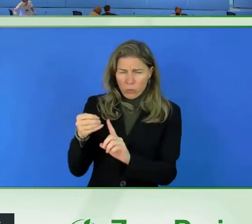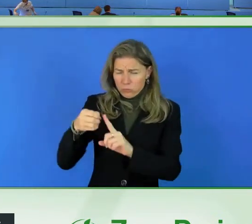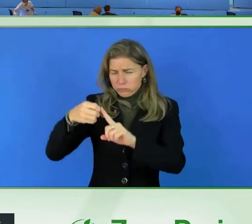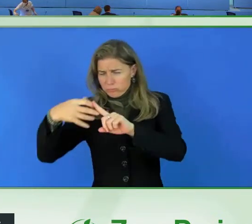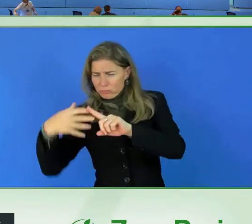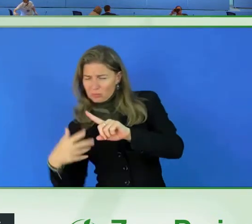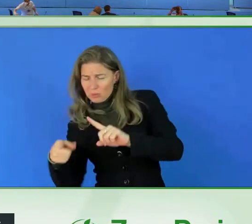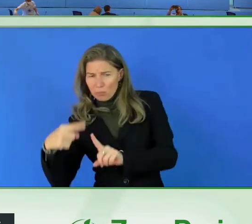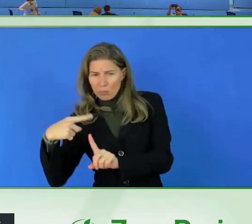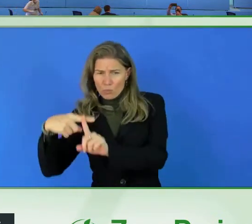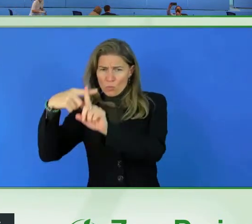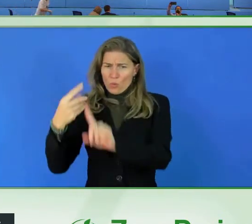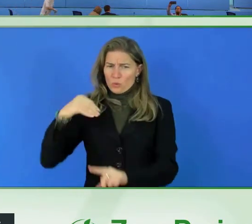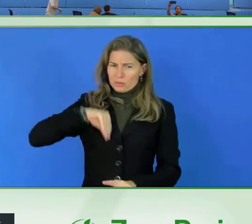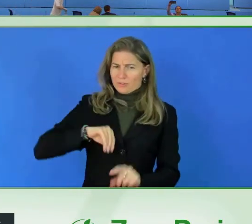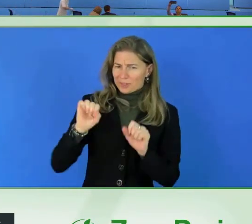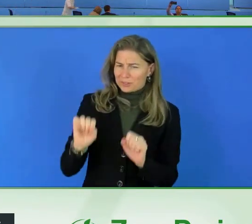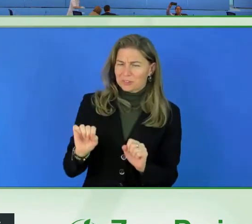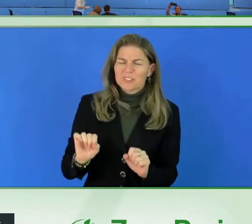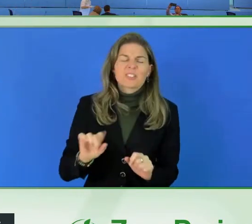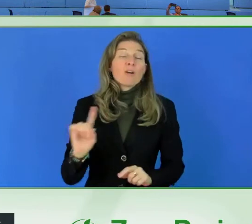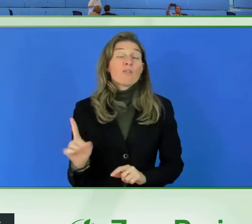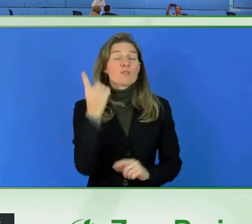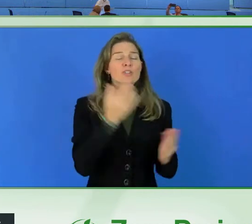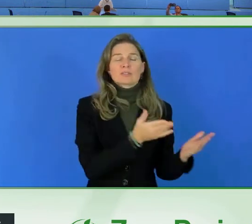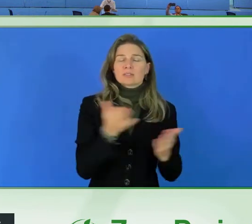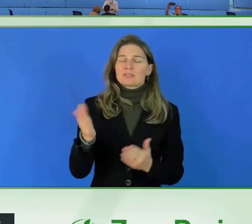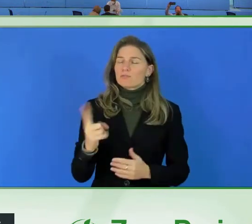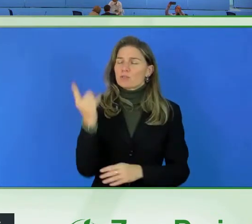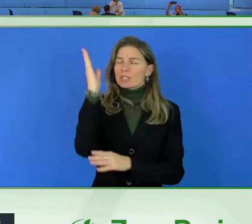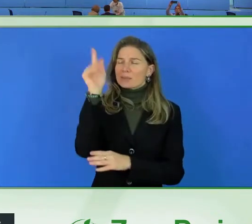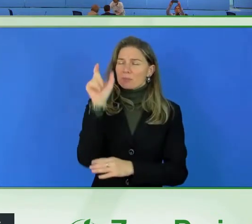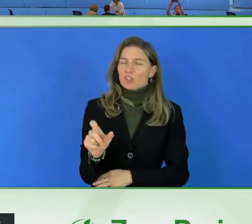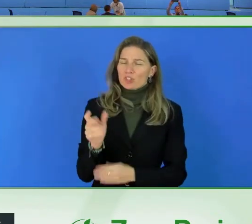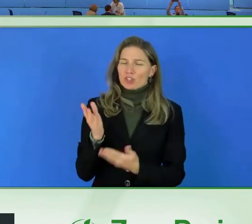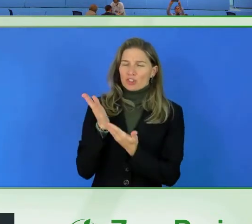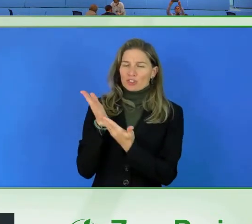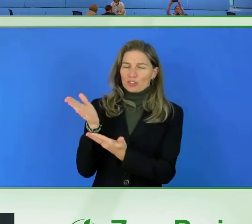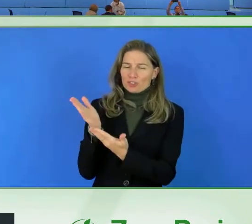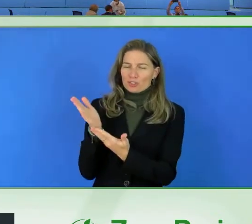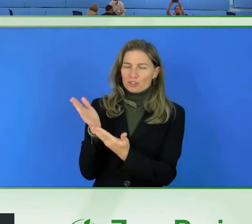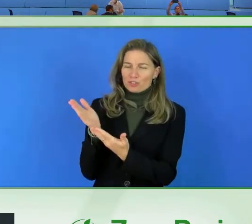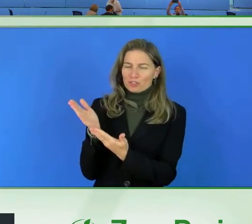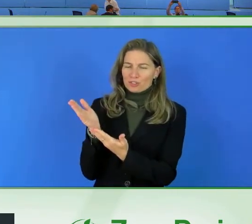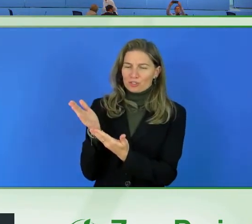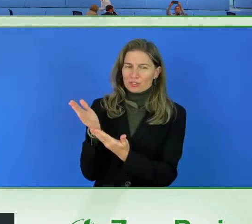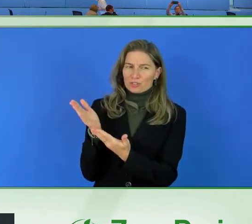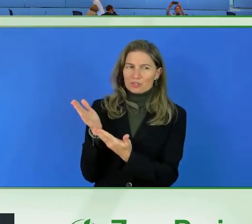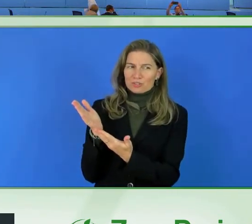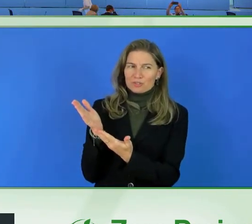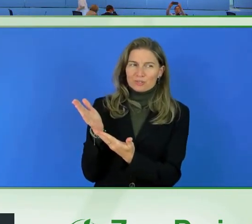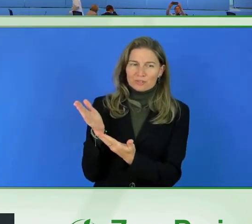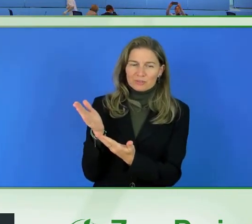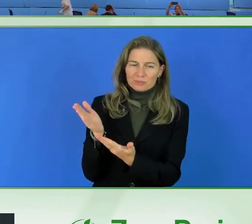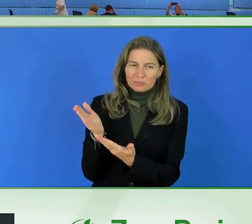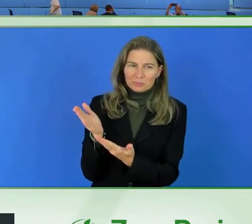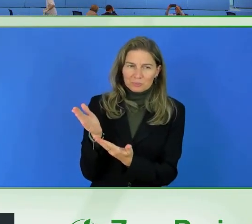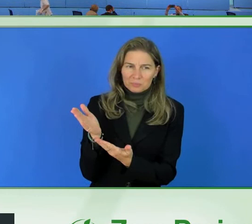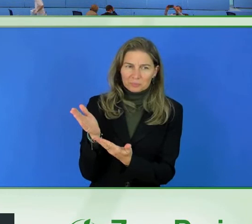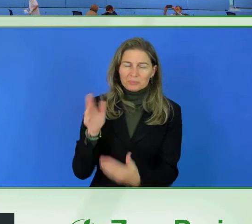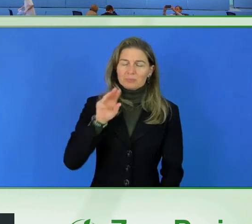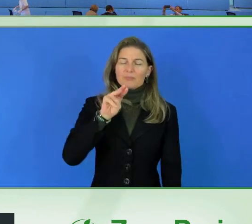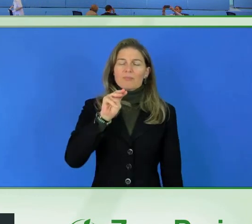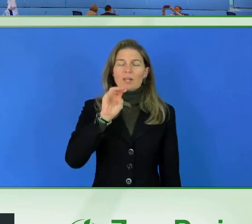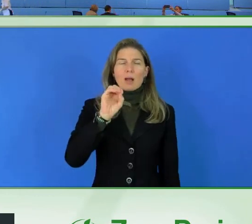over to the first speaker in the panel, who is Maunte Bu. Maunte is HR Director